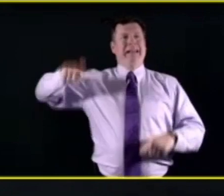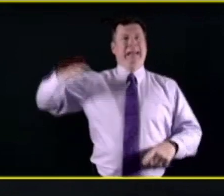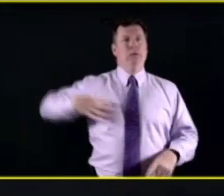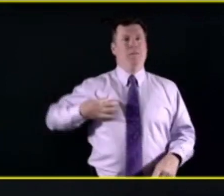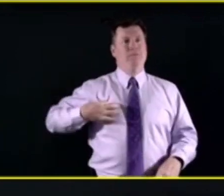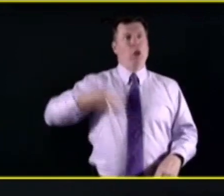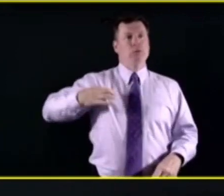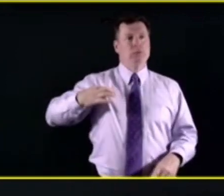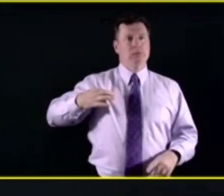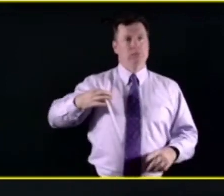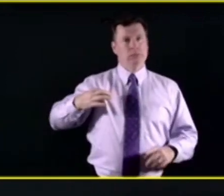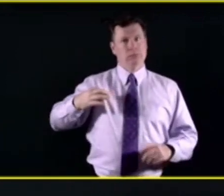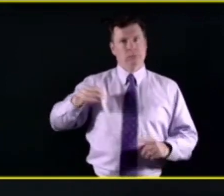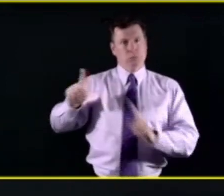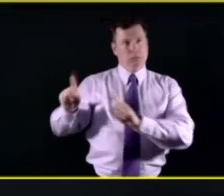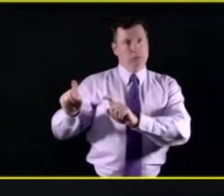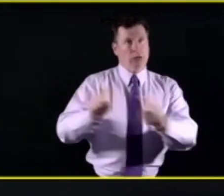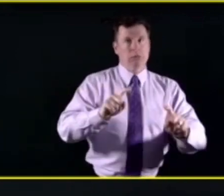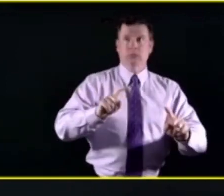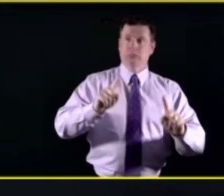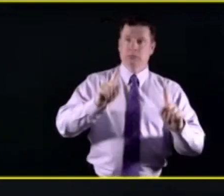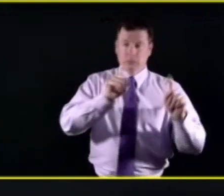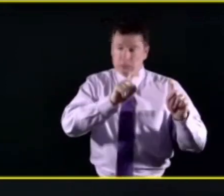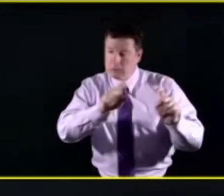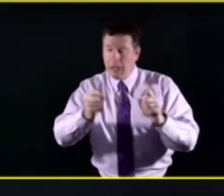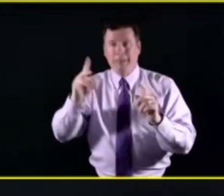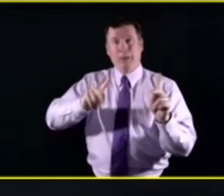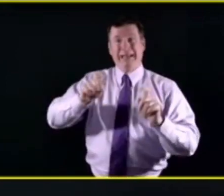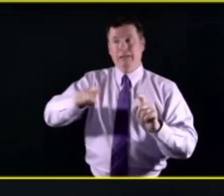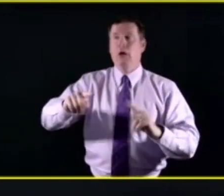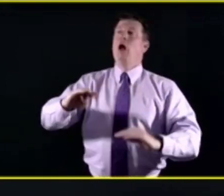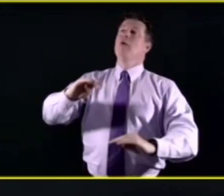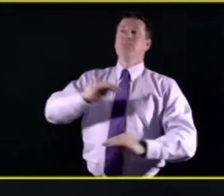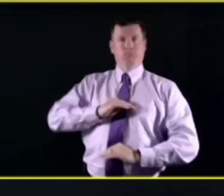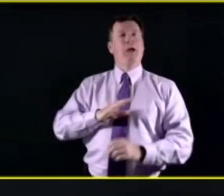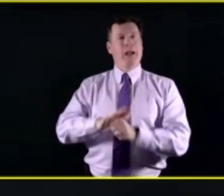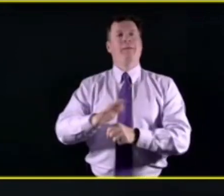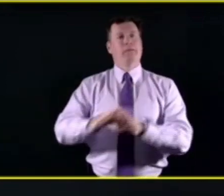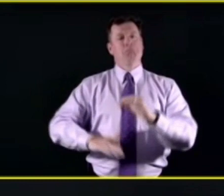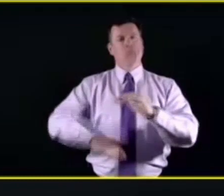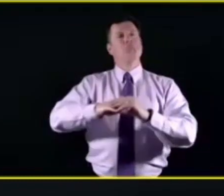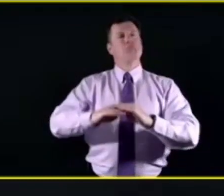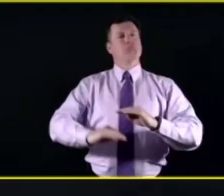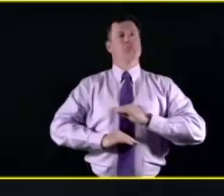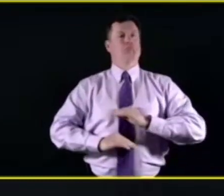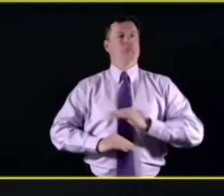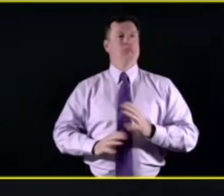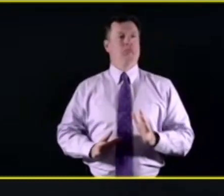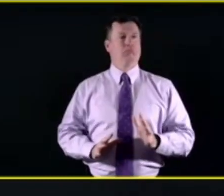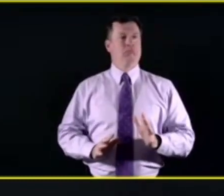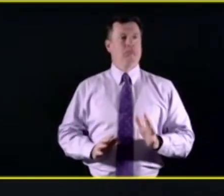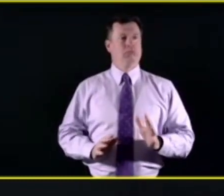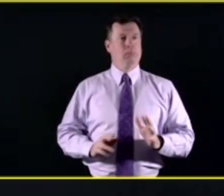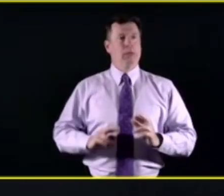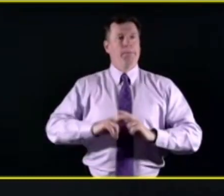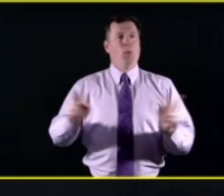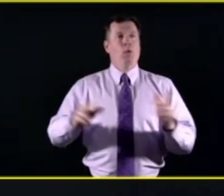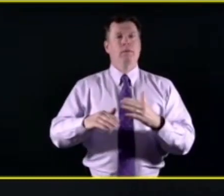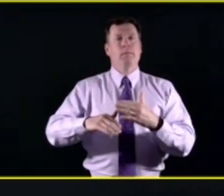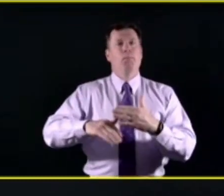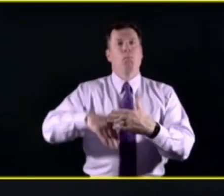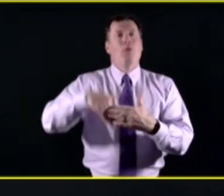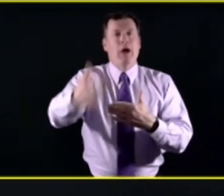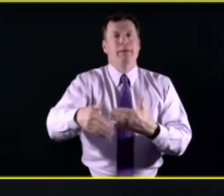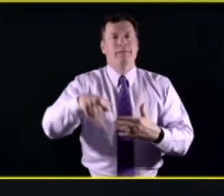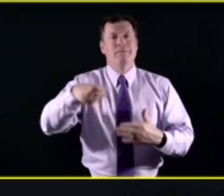So phase one is always the smallest. And so here in Rochester, we're going to be looking for 90